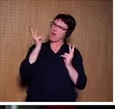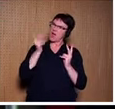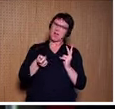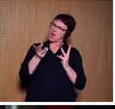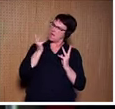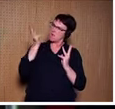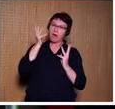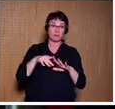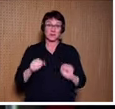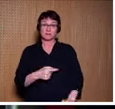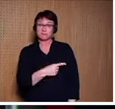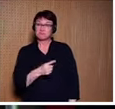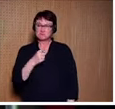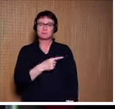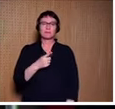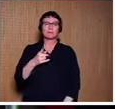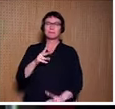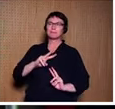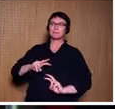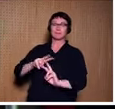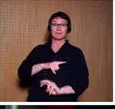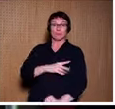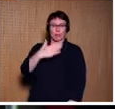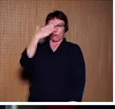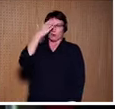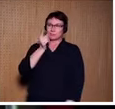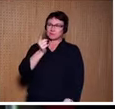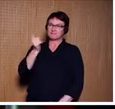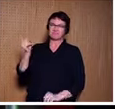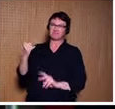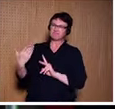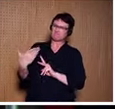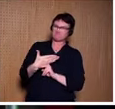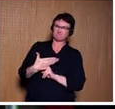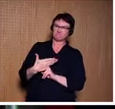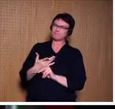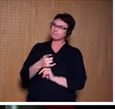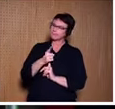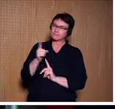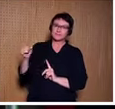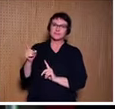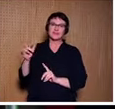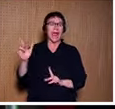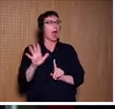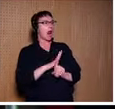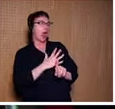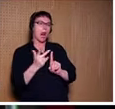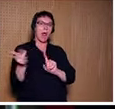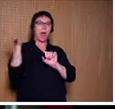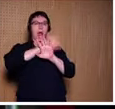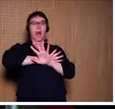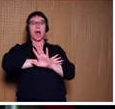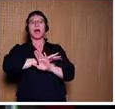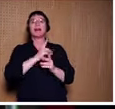movement infiltrates and creates narratives that take over and can fool so many people in thinking that they're